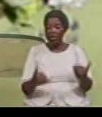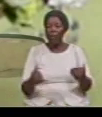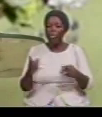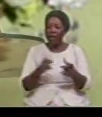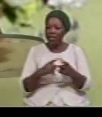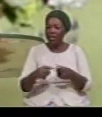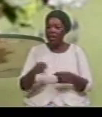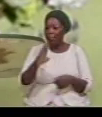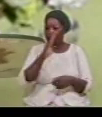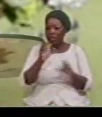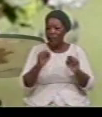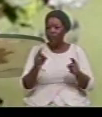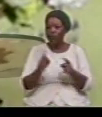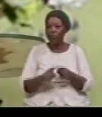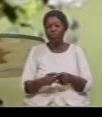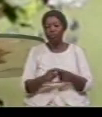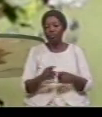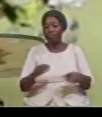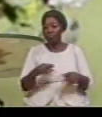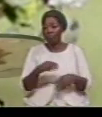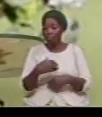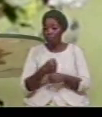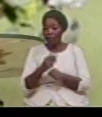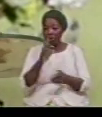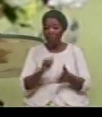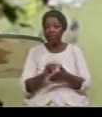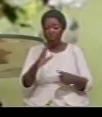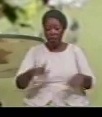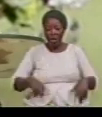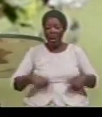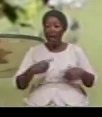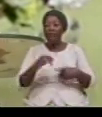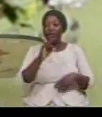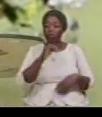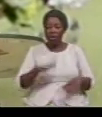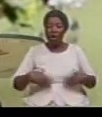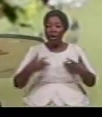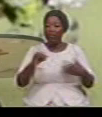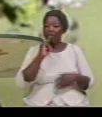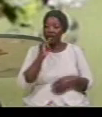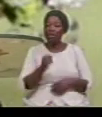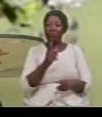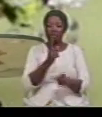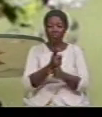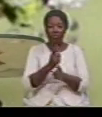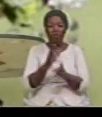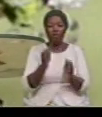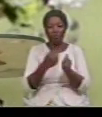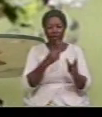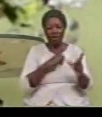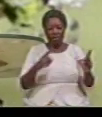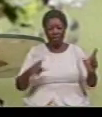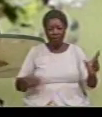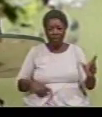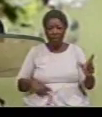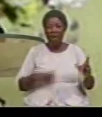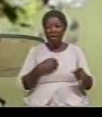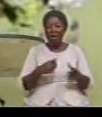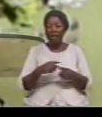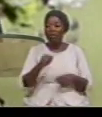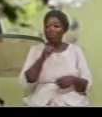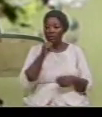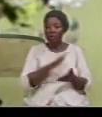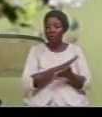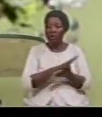over all our fellow believers. Uncleanness is equated with whatever did not accord with